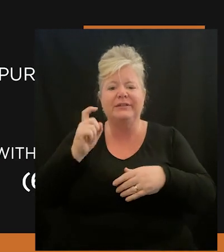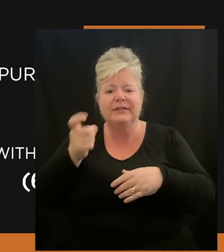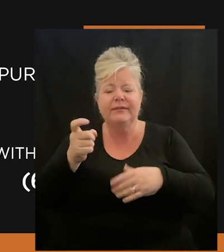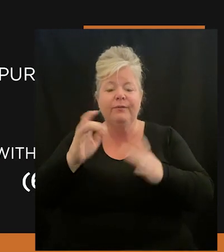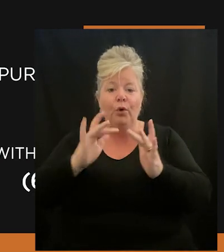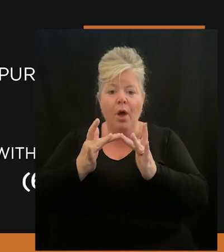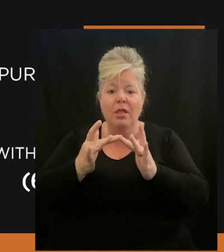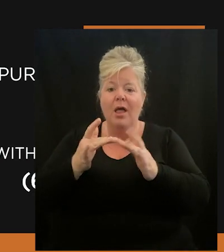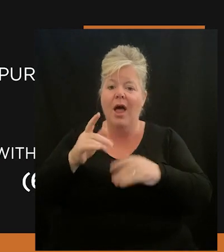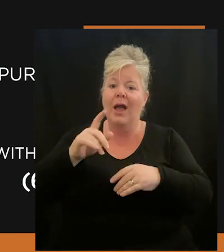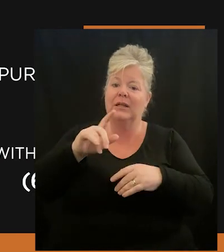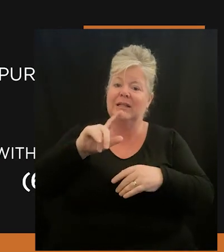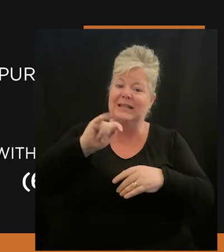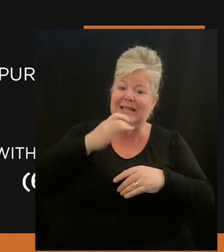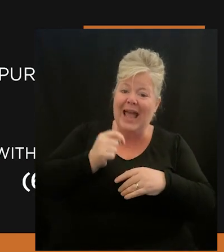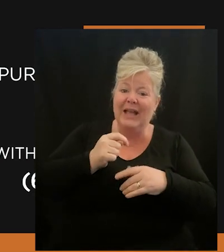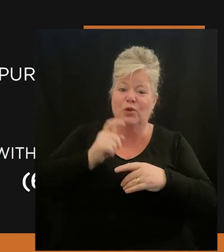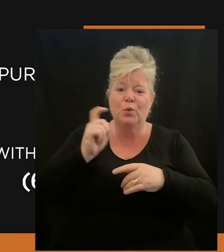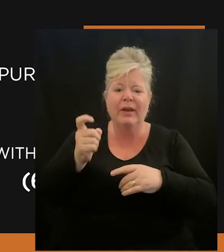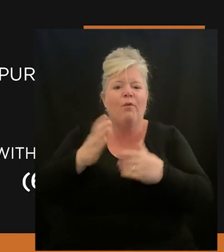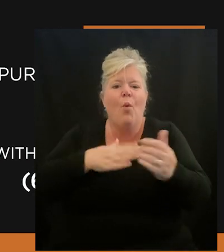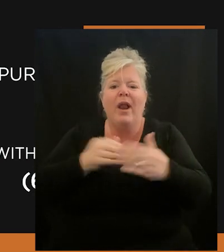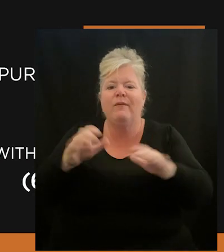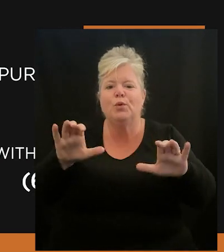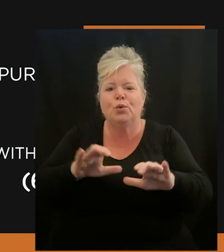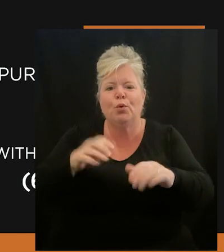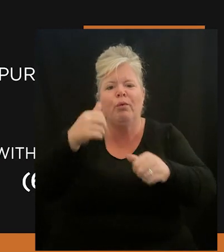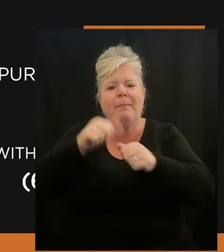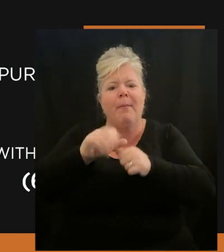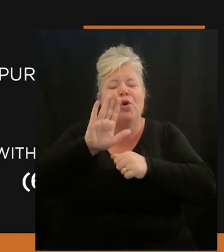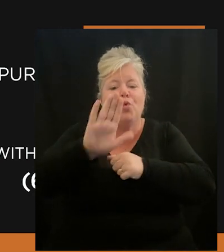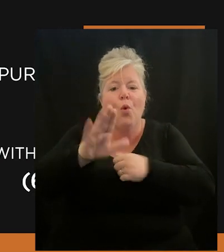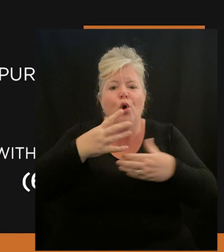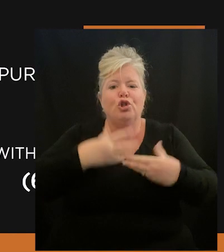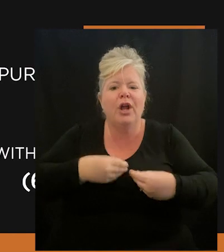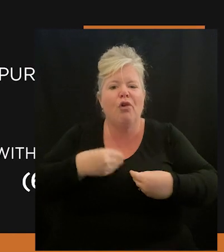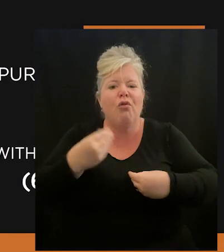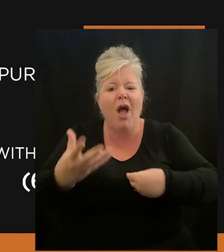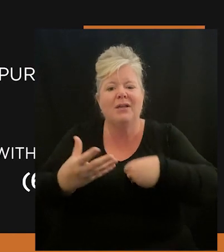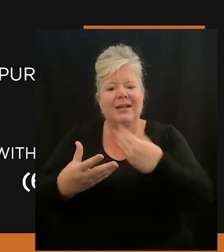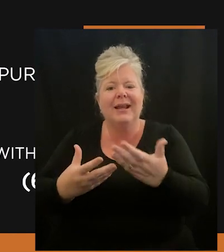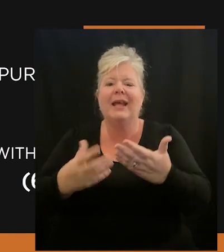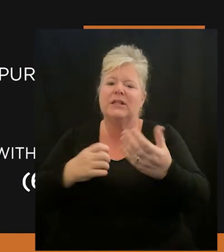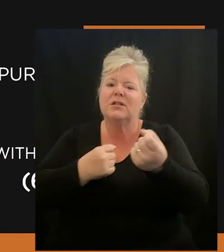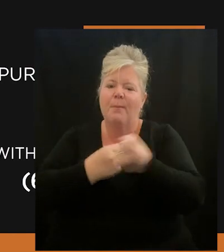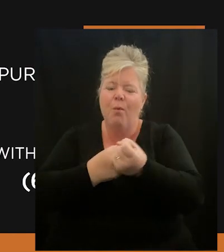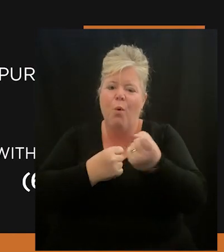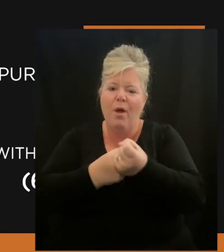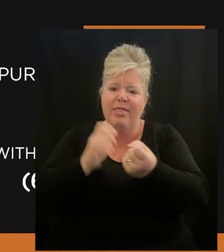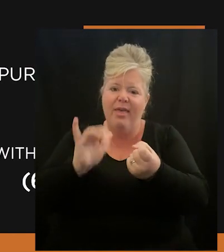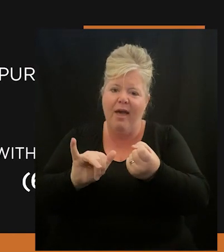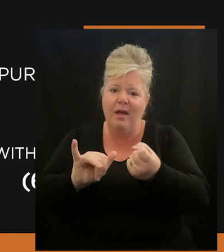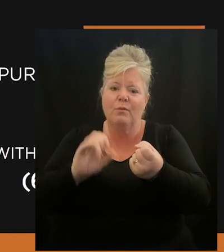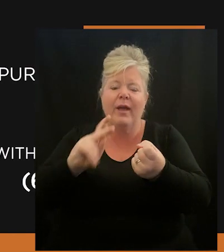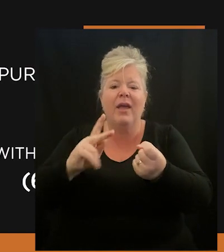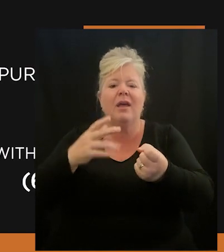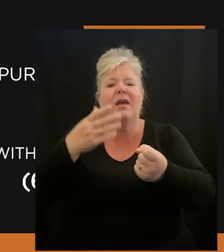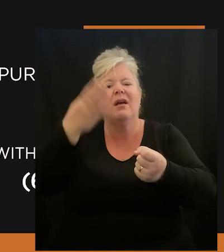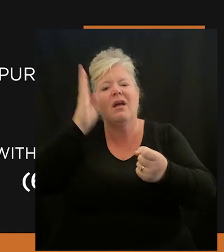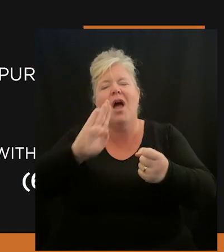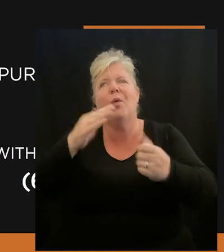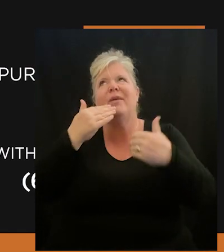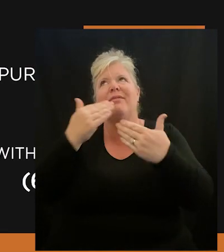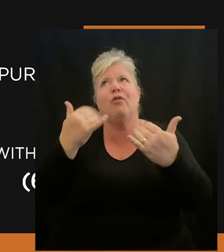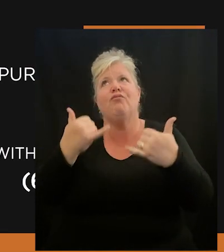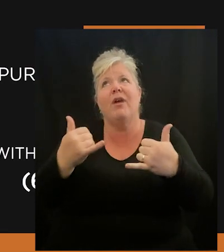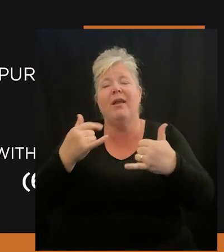text to give, or in the Pure Heart app, know that this is what your generosity is going to support. Heavenly Father, we just thank you right now for